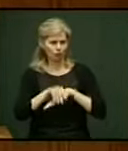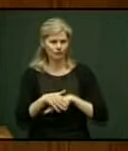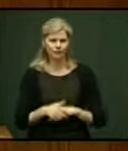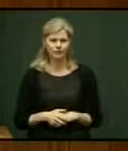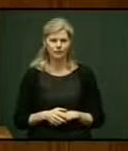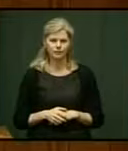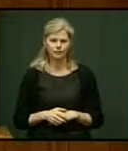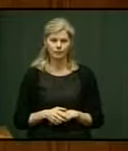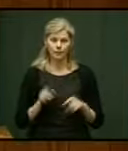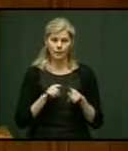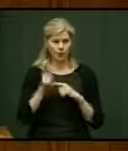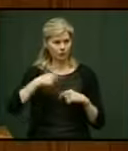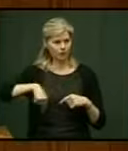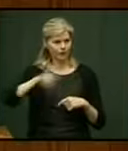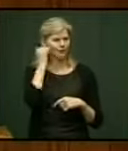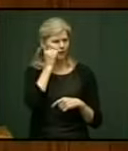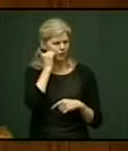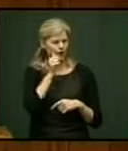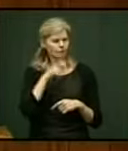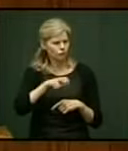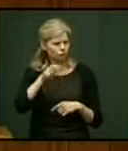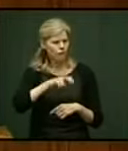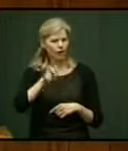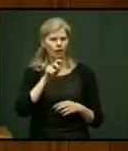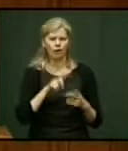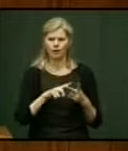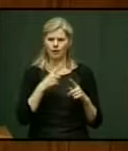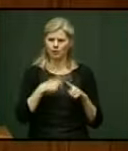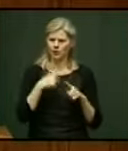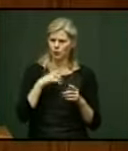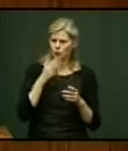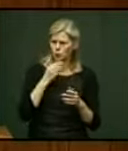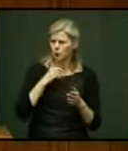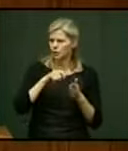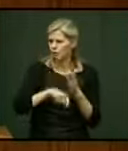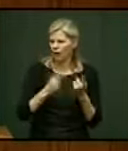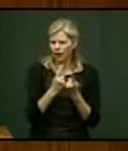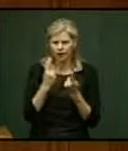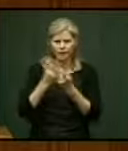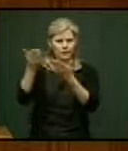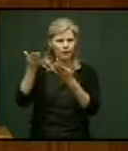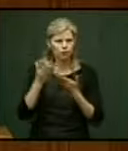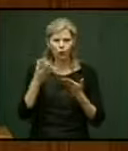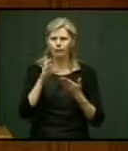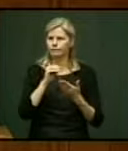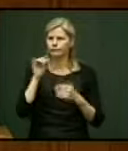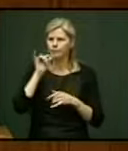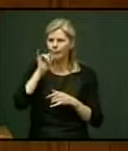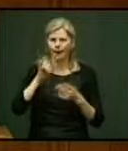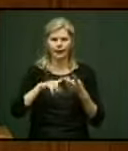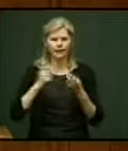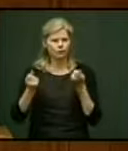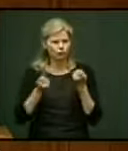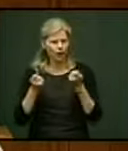day, and every one of us consumes goods that have been transported from further and further away. We are